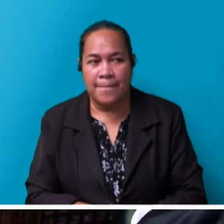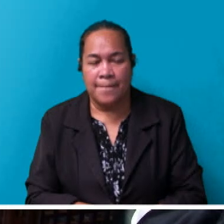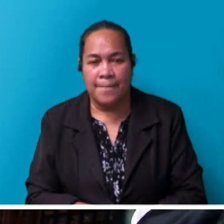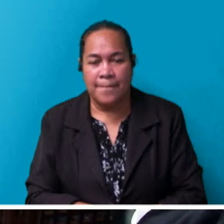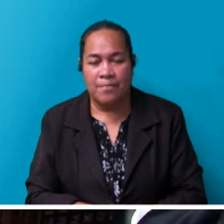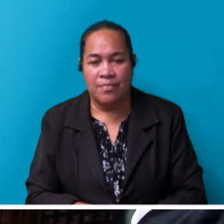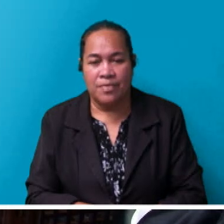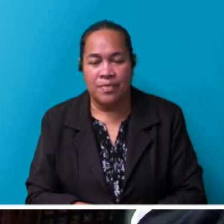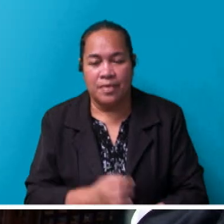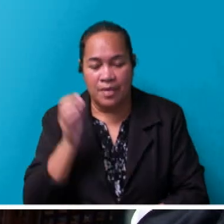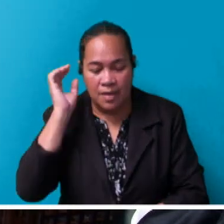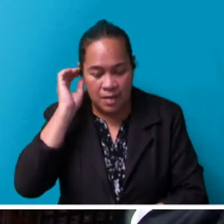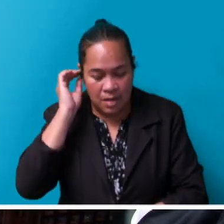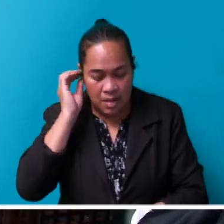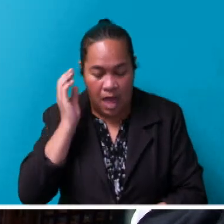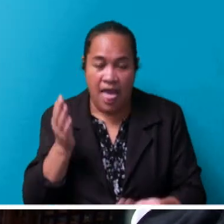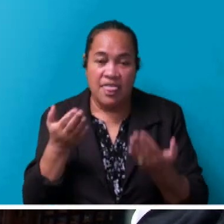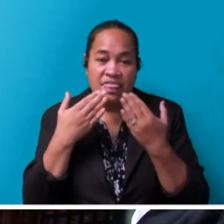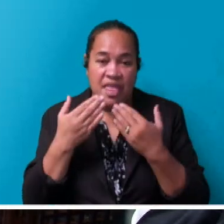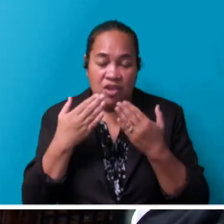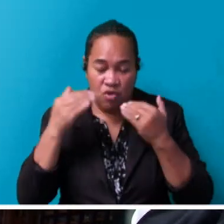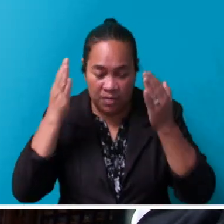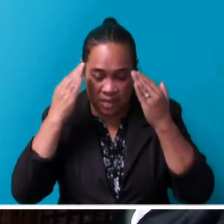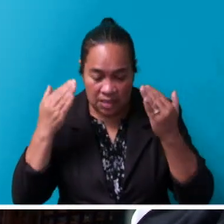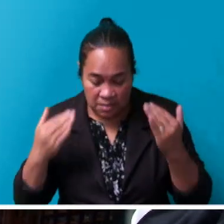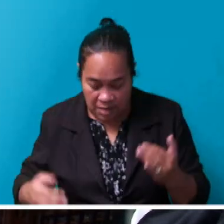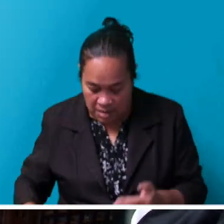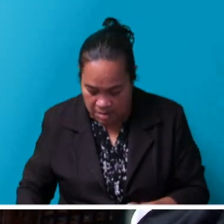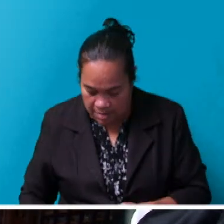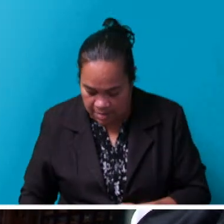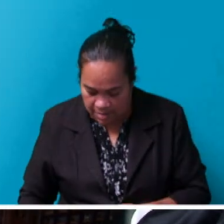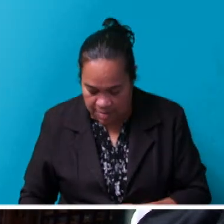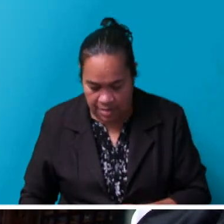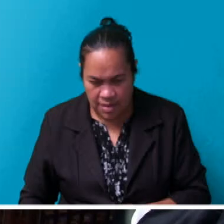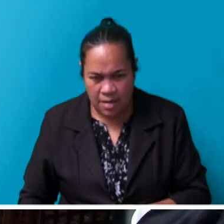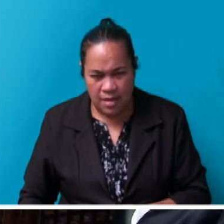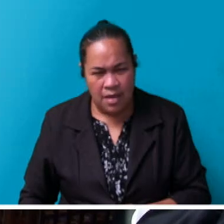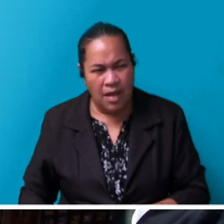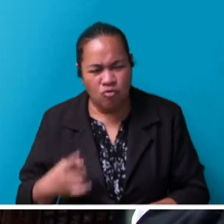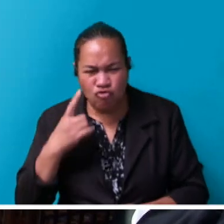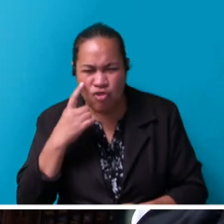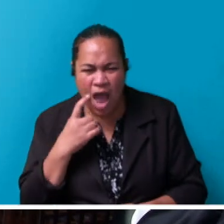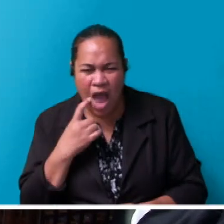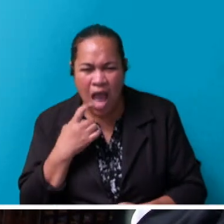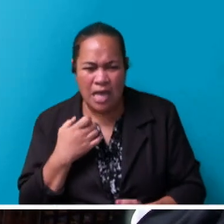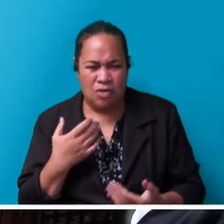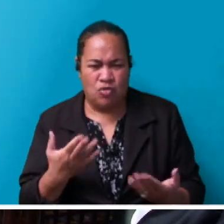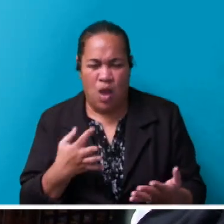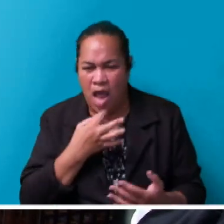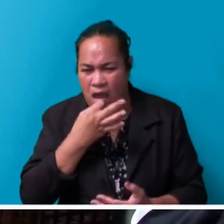Thank you, Mr. Speaker, sir. I was trying to request